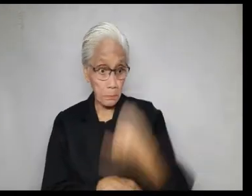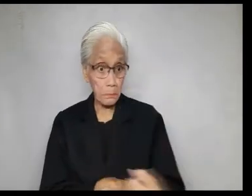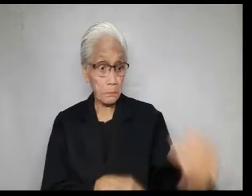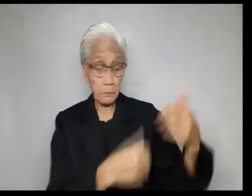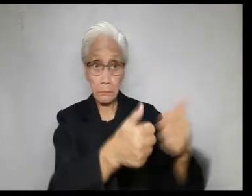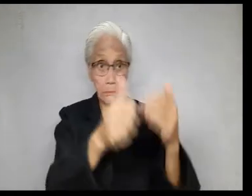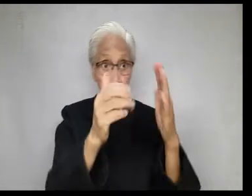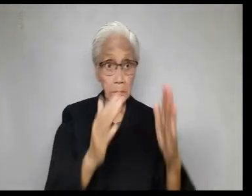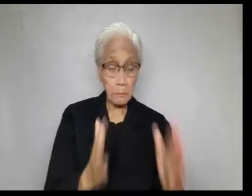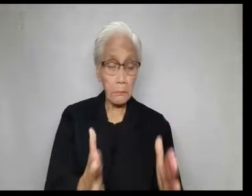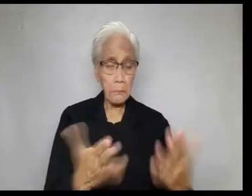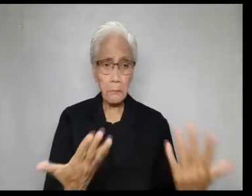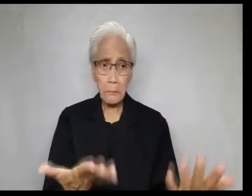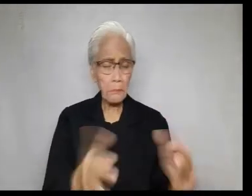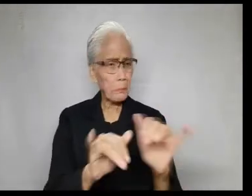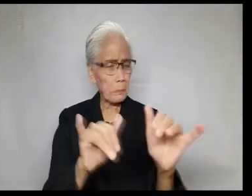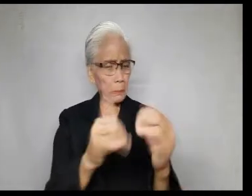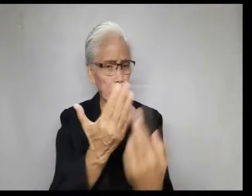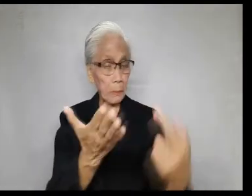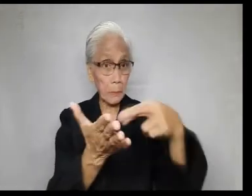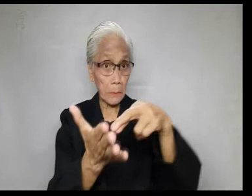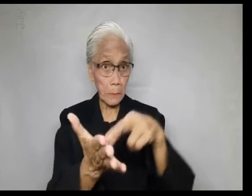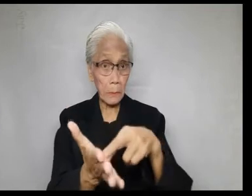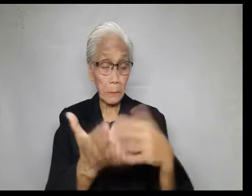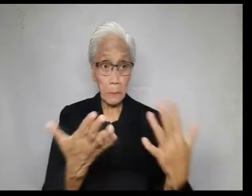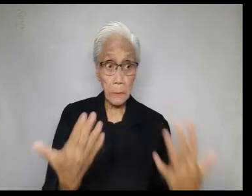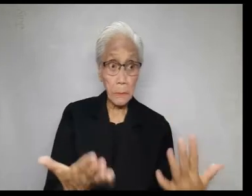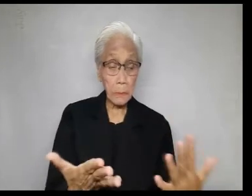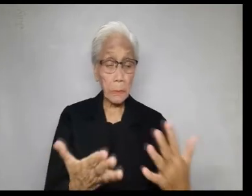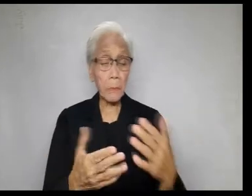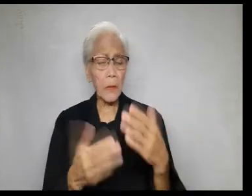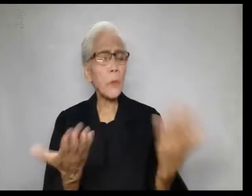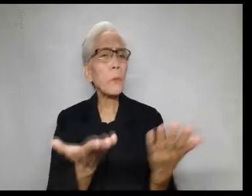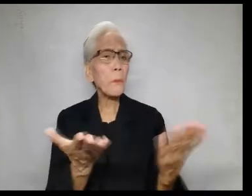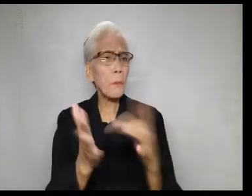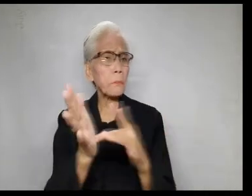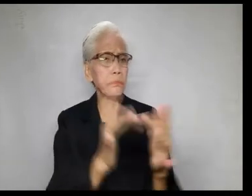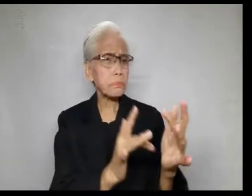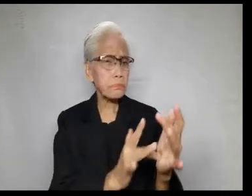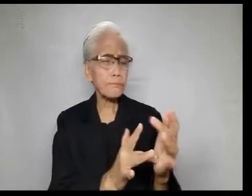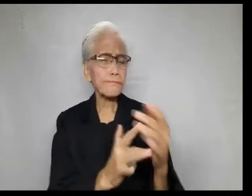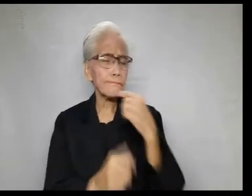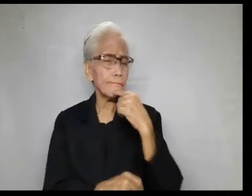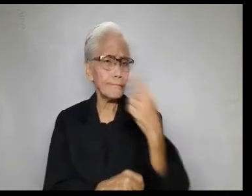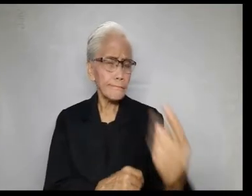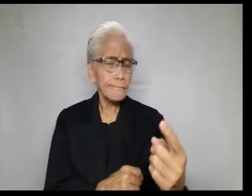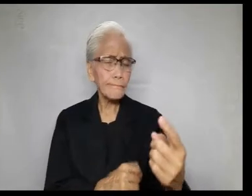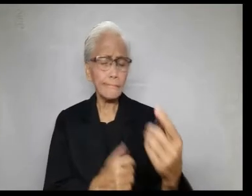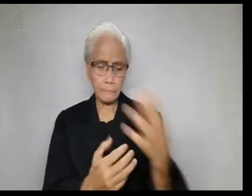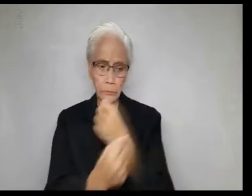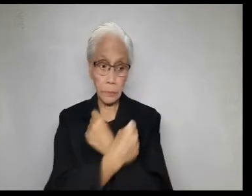his apostles is reminiscent of the Last Supper message of Jesus in the Gospel of John, where Jesus gives the